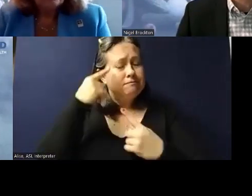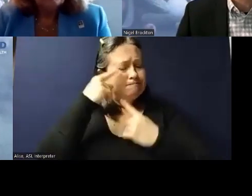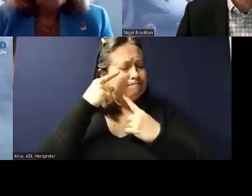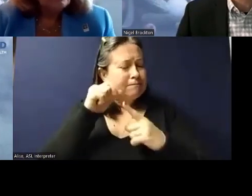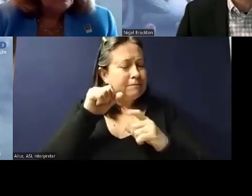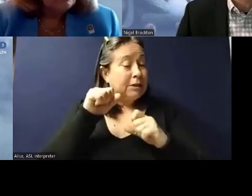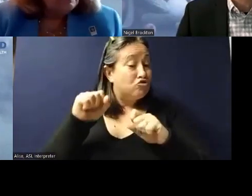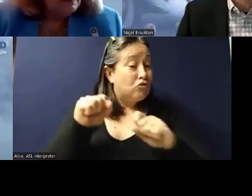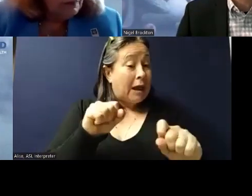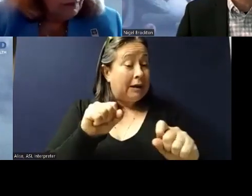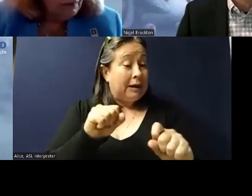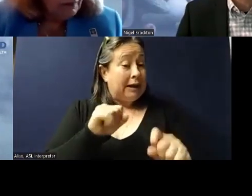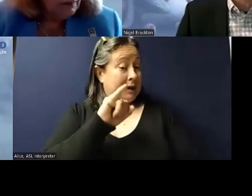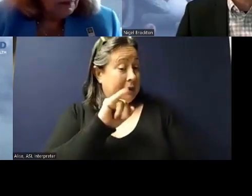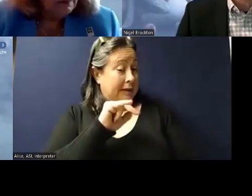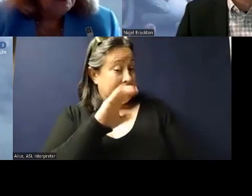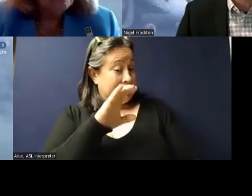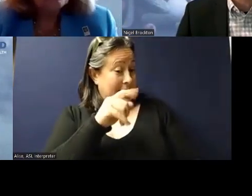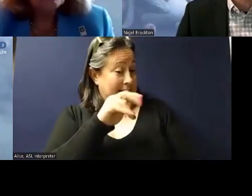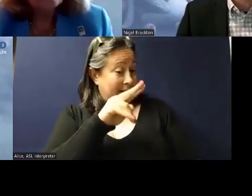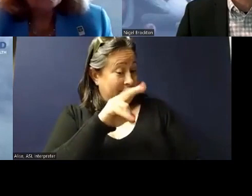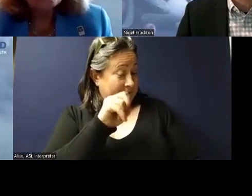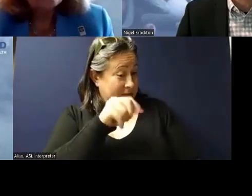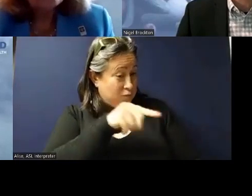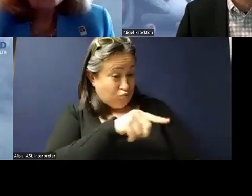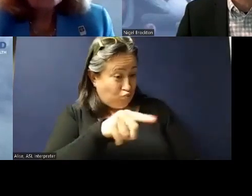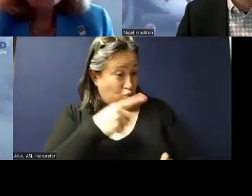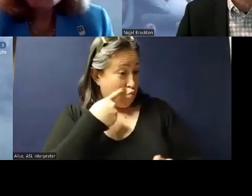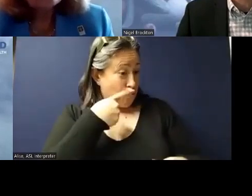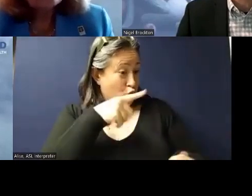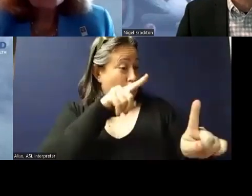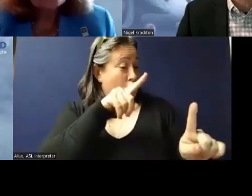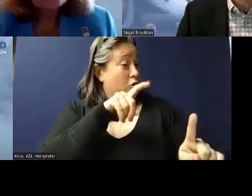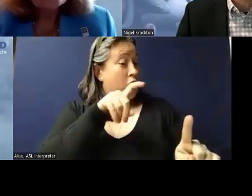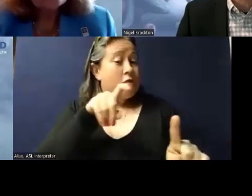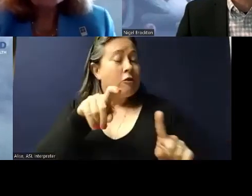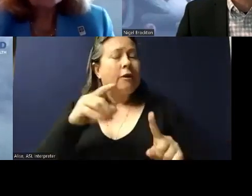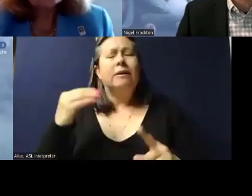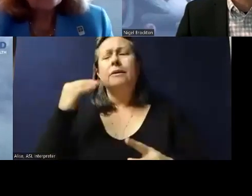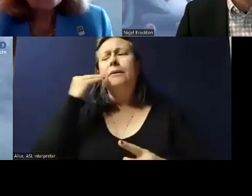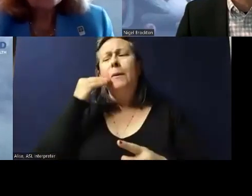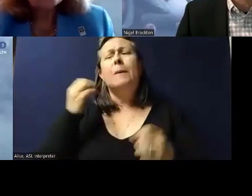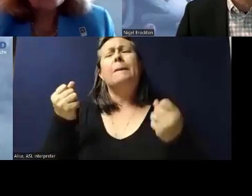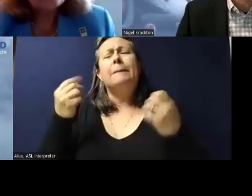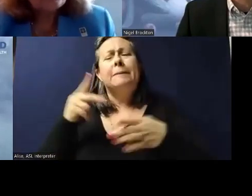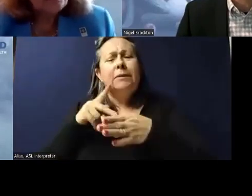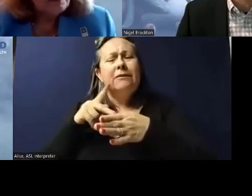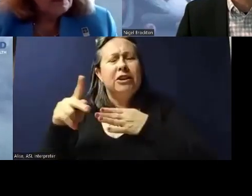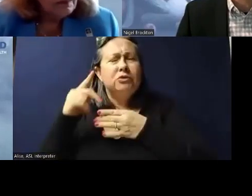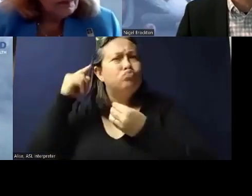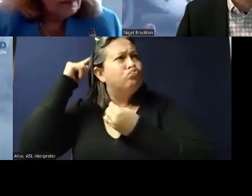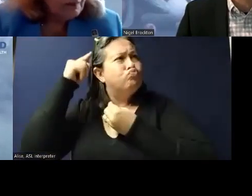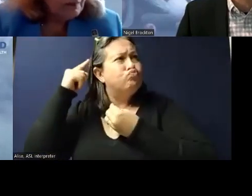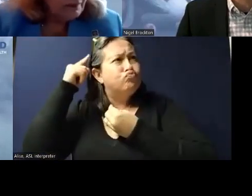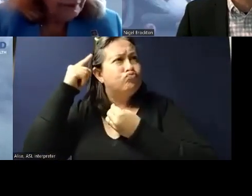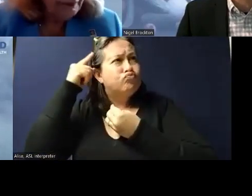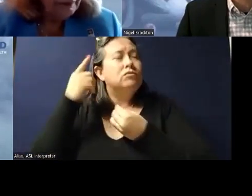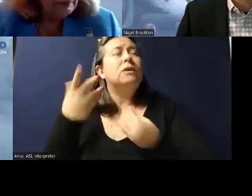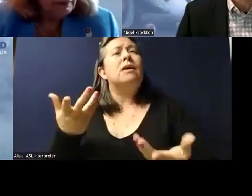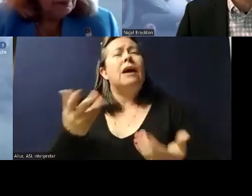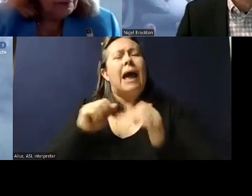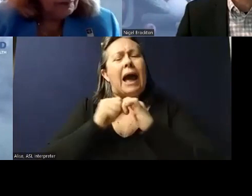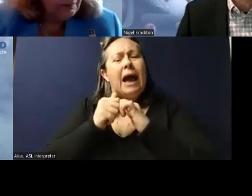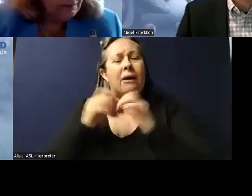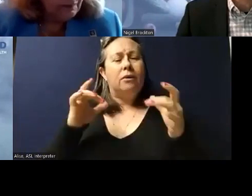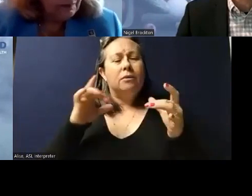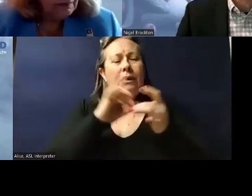incentives work, you know? So those are some of the questions that I know many of the professionals across the country and globally are working on, and how do we connect